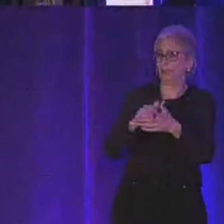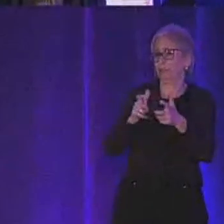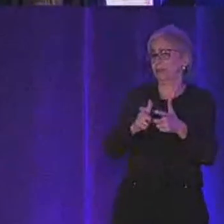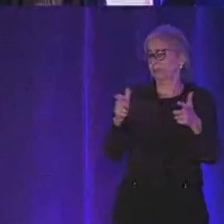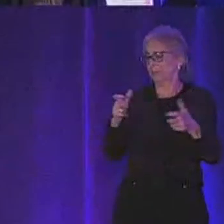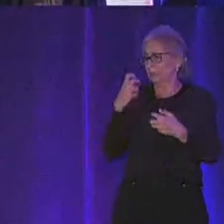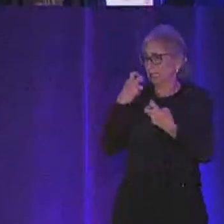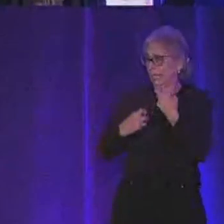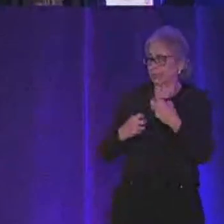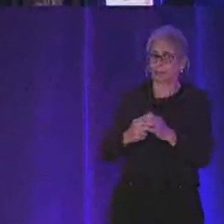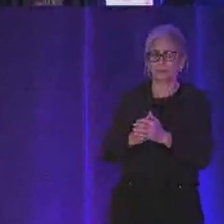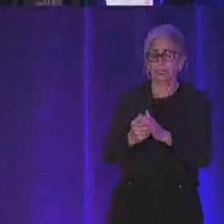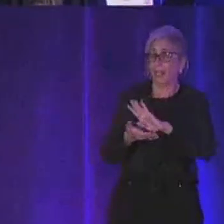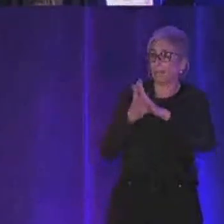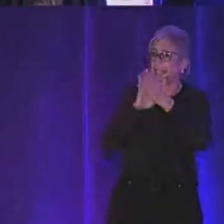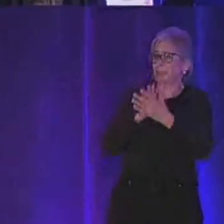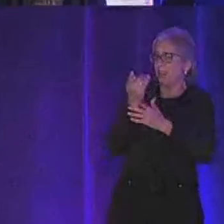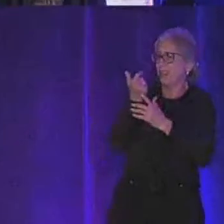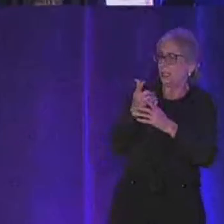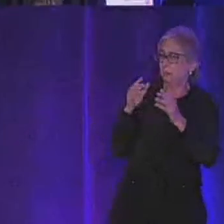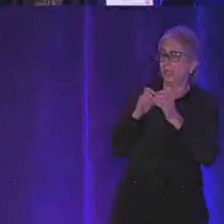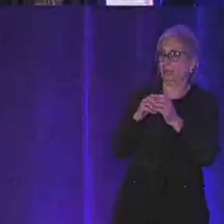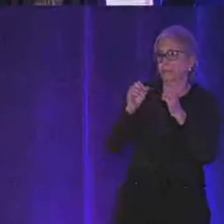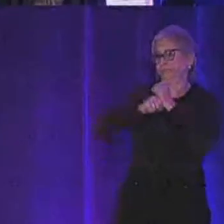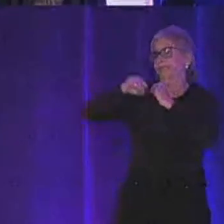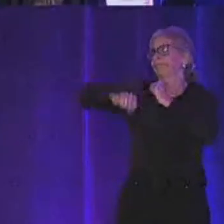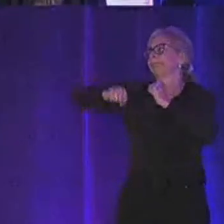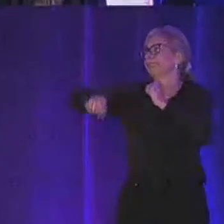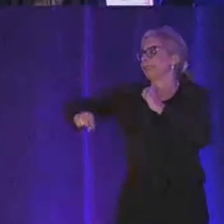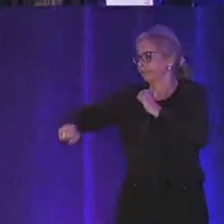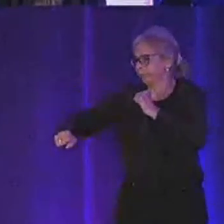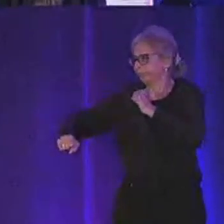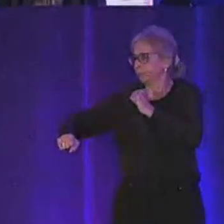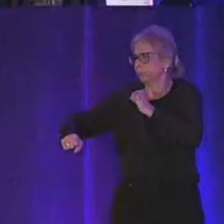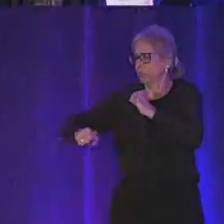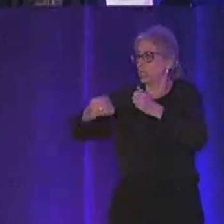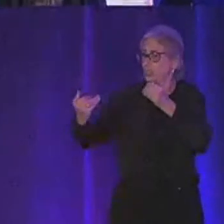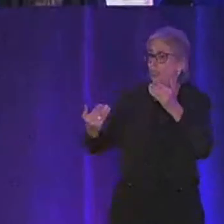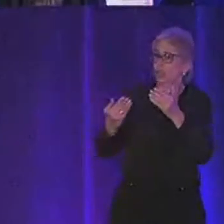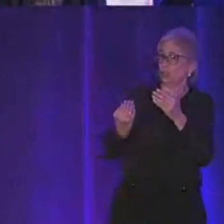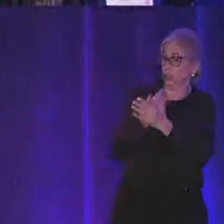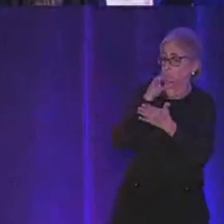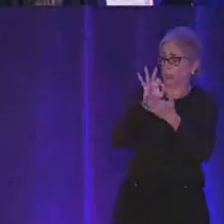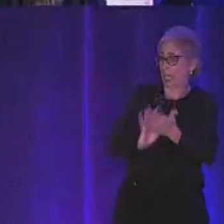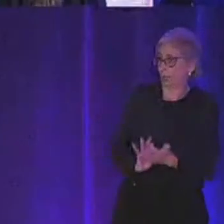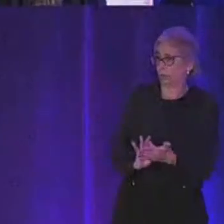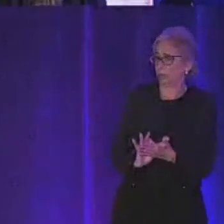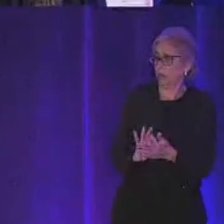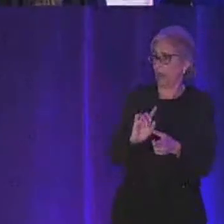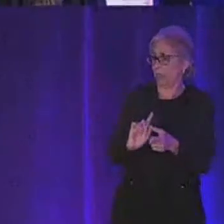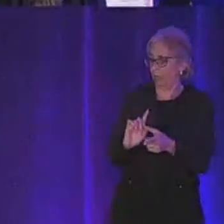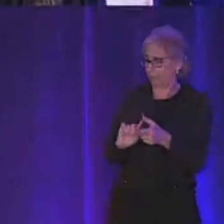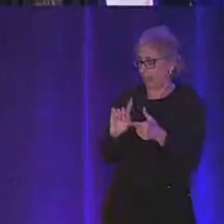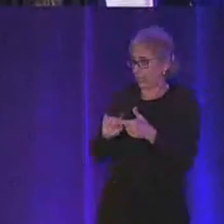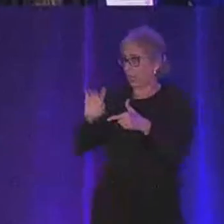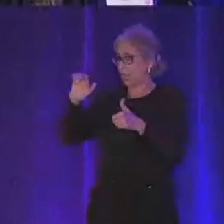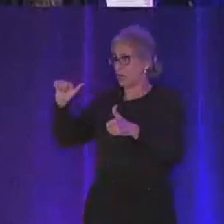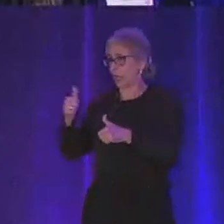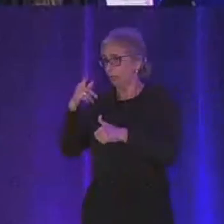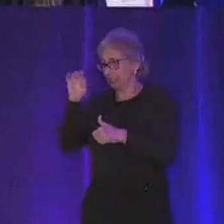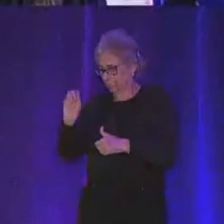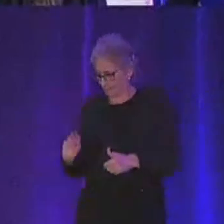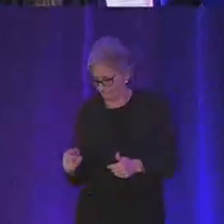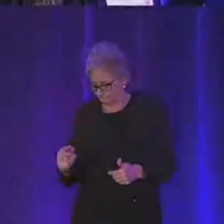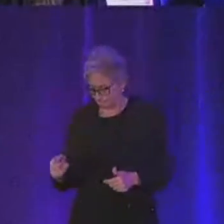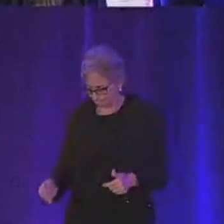see, becomes a little bit verbose. Let's do count. And then we'll do another span, and we'll do inner